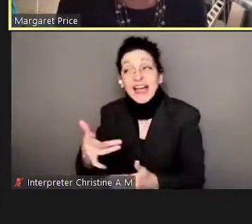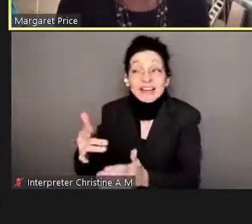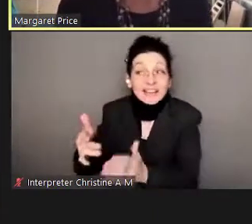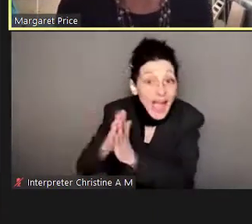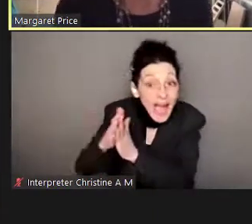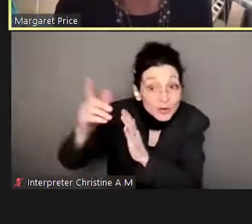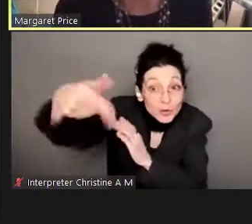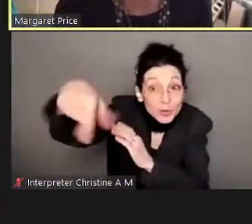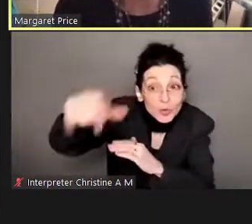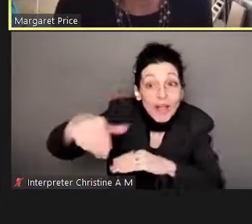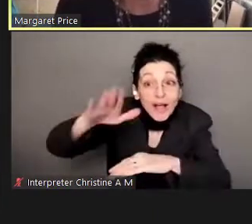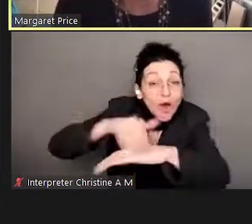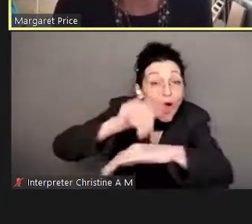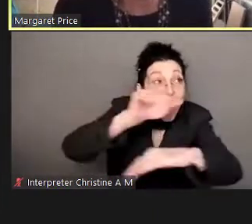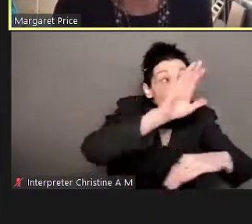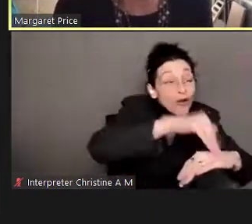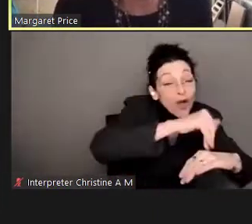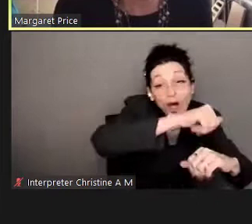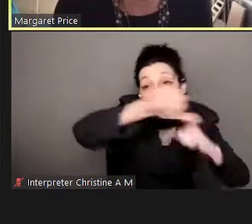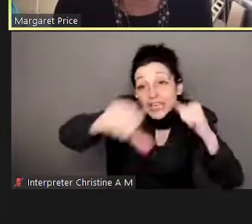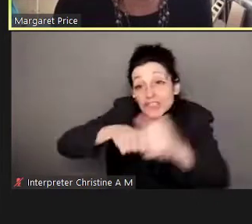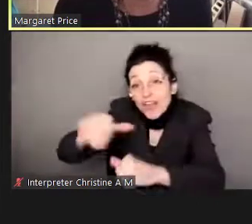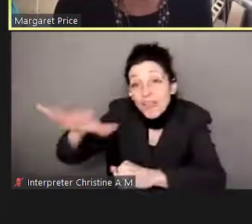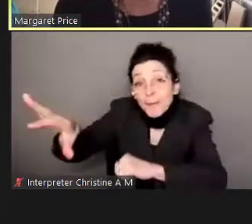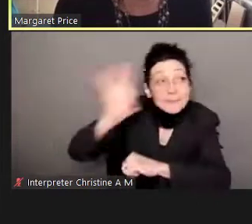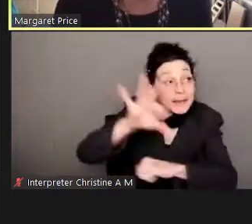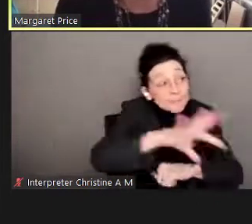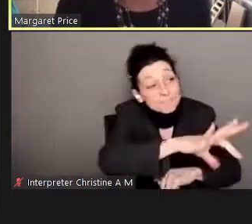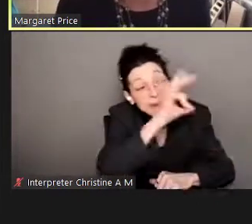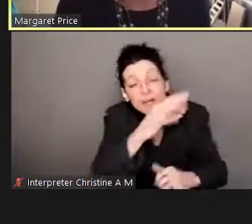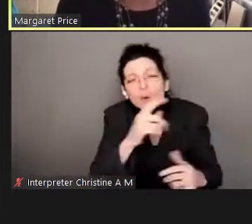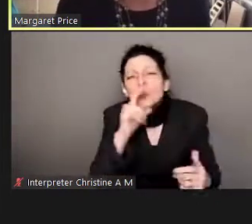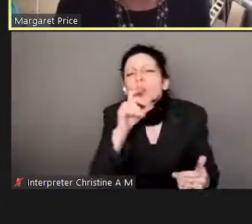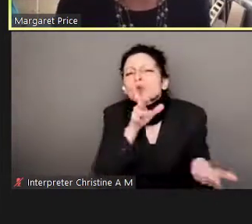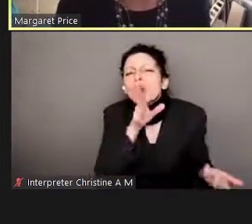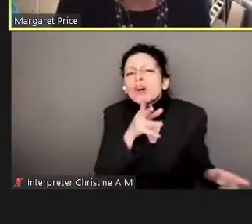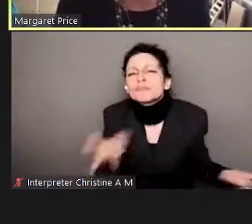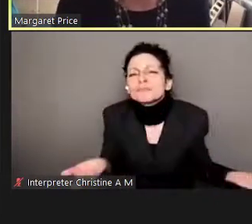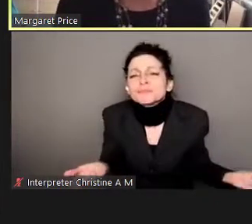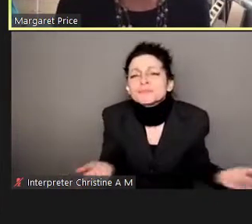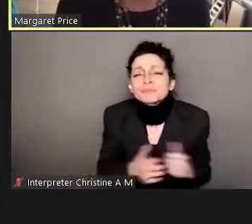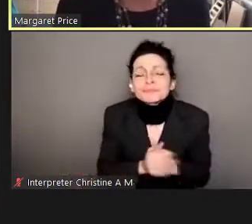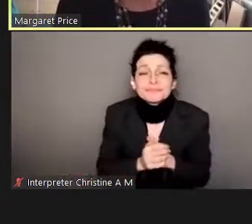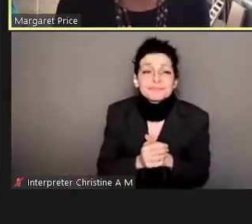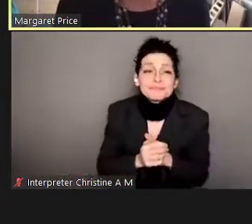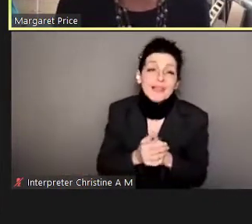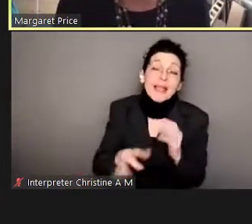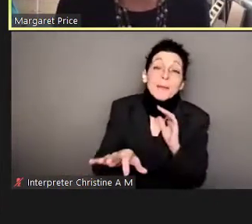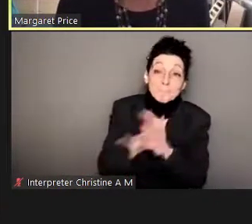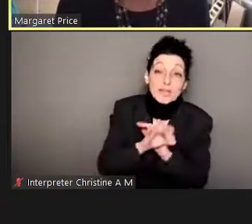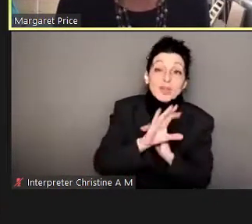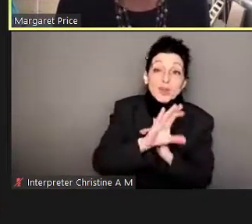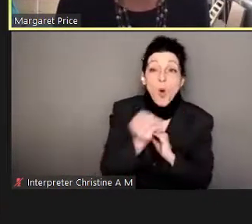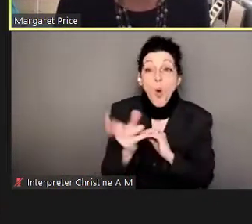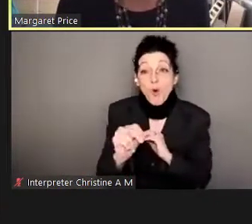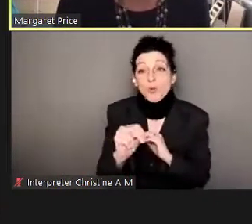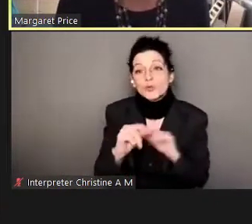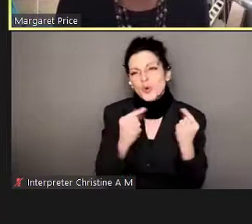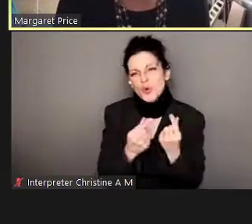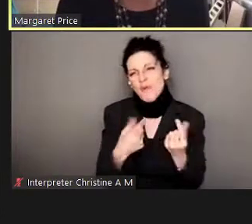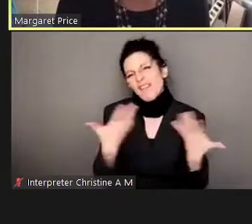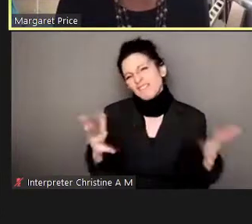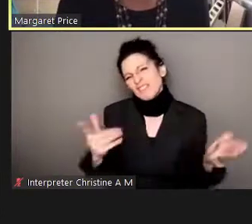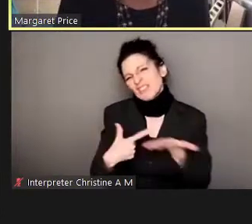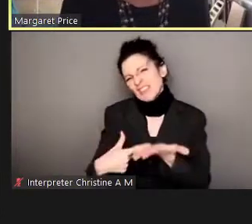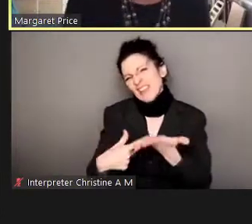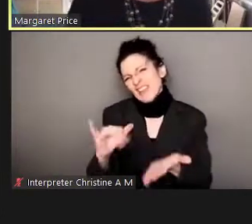think. I talked about choose your own group size. I use a collaborative note-taking exercise that was